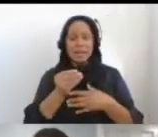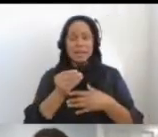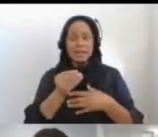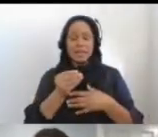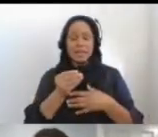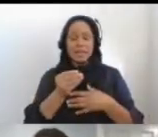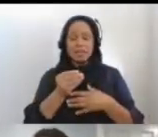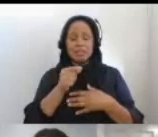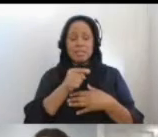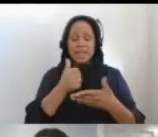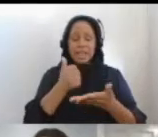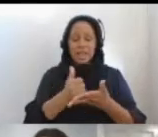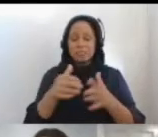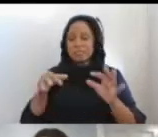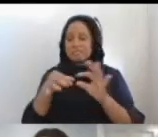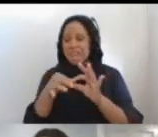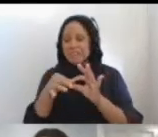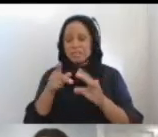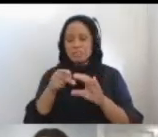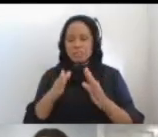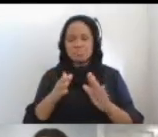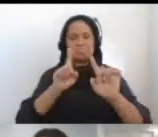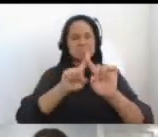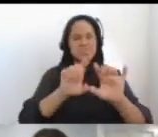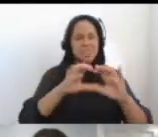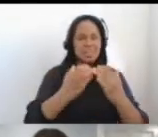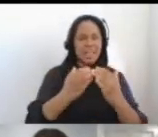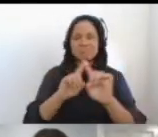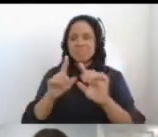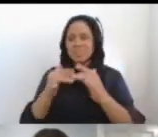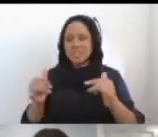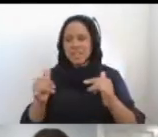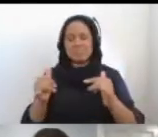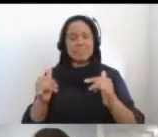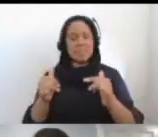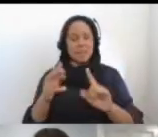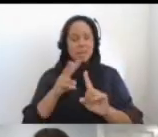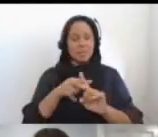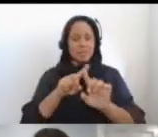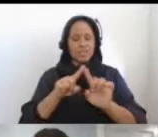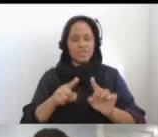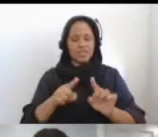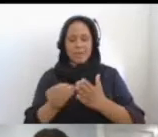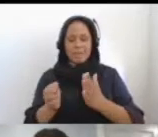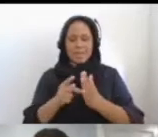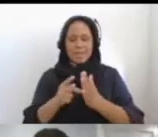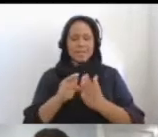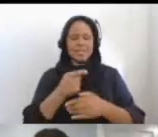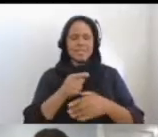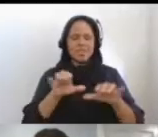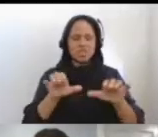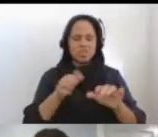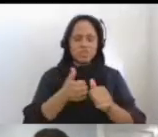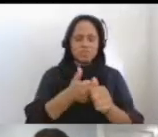connect the participant with different classes and camps and apply for different reimbursements. And They do that on a traditional model. On